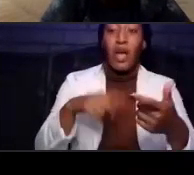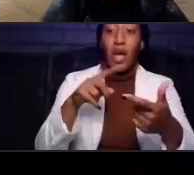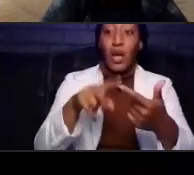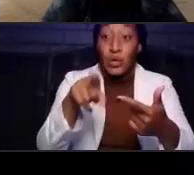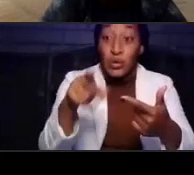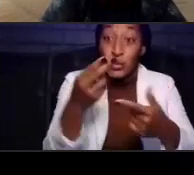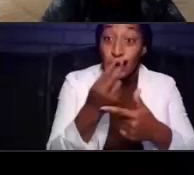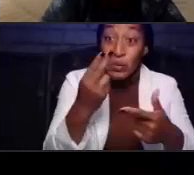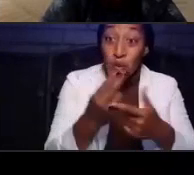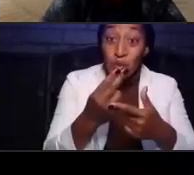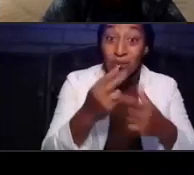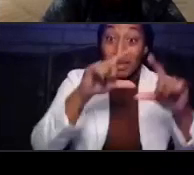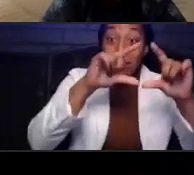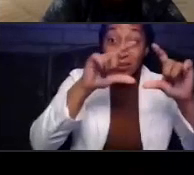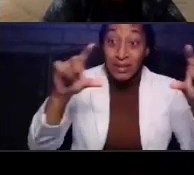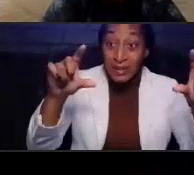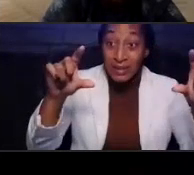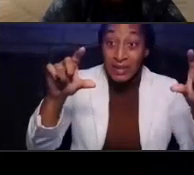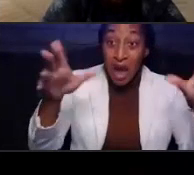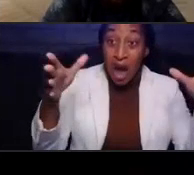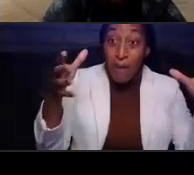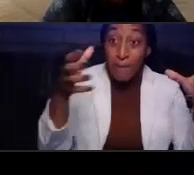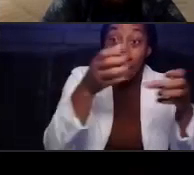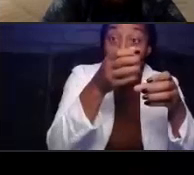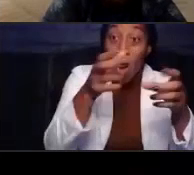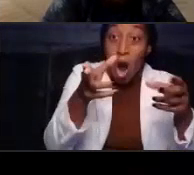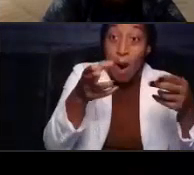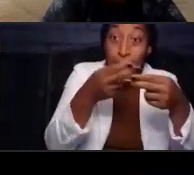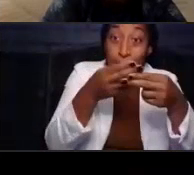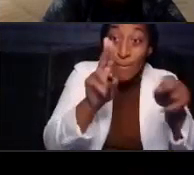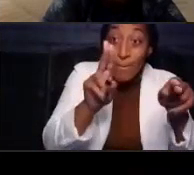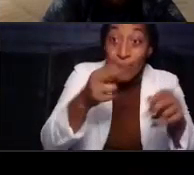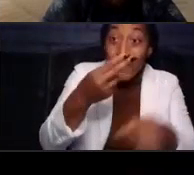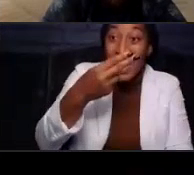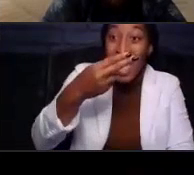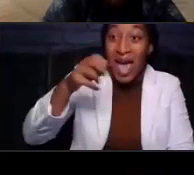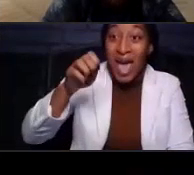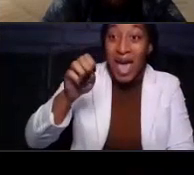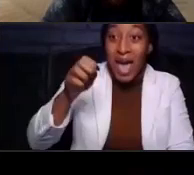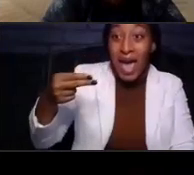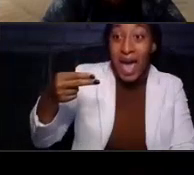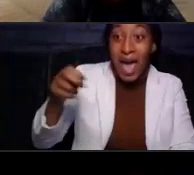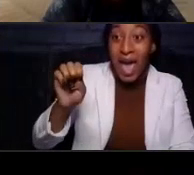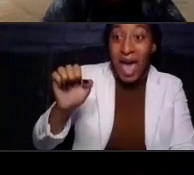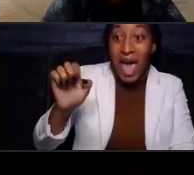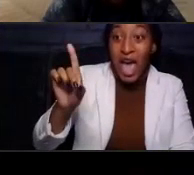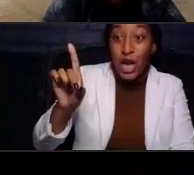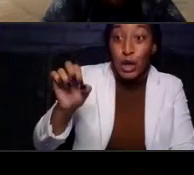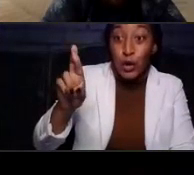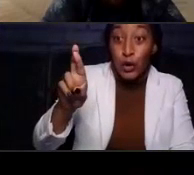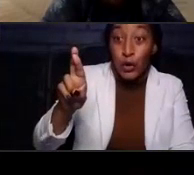a title and not the title of the article? The title of the article belongs to the author who wrote